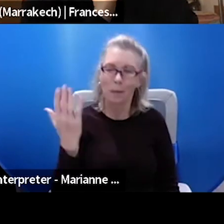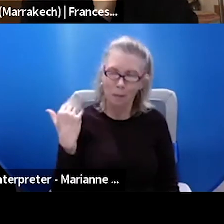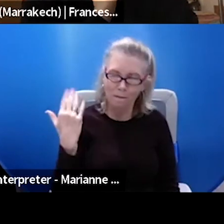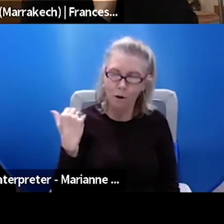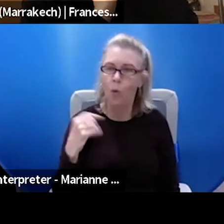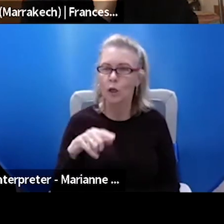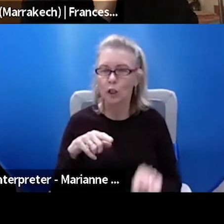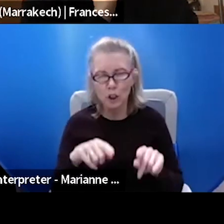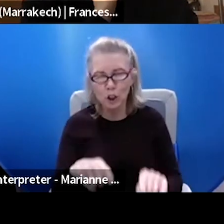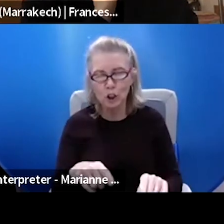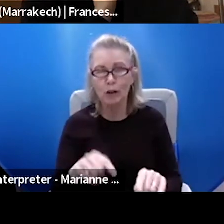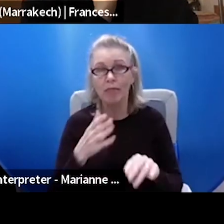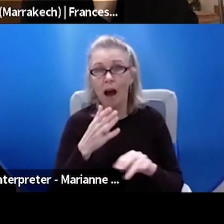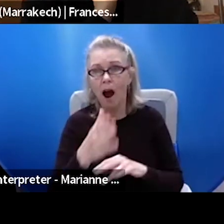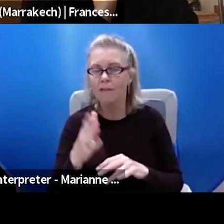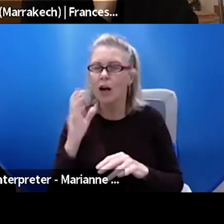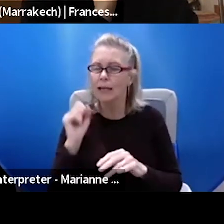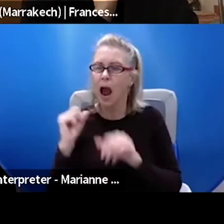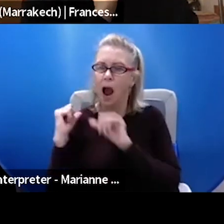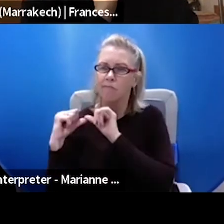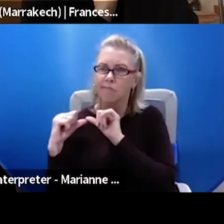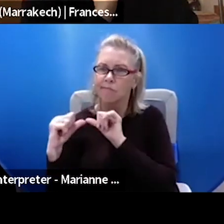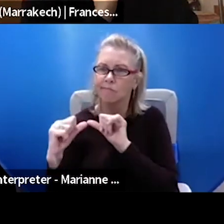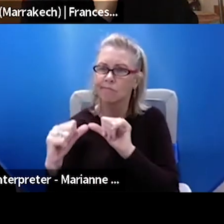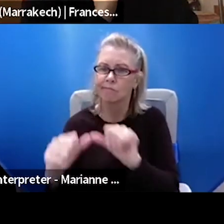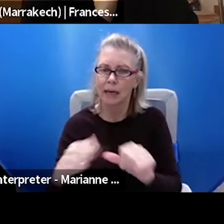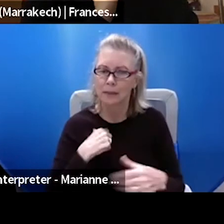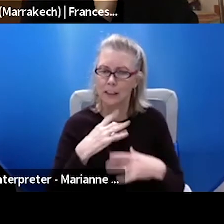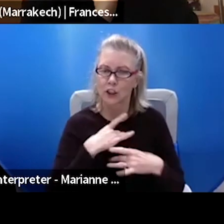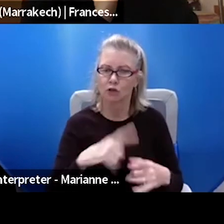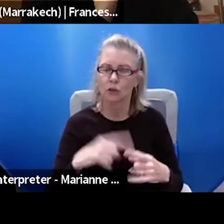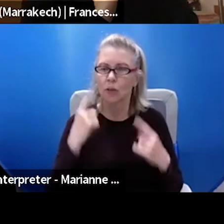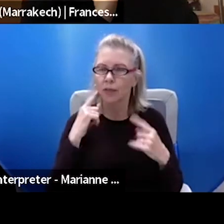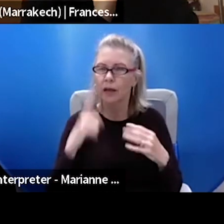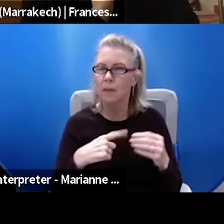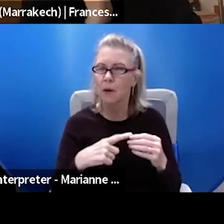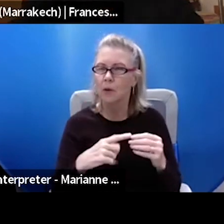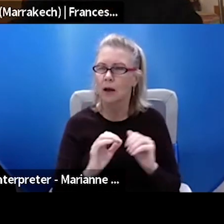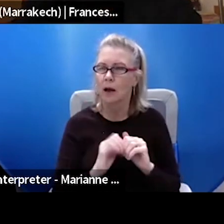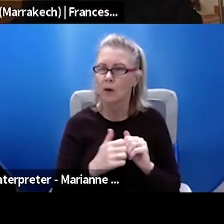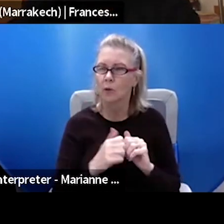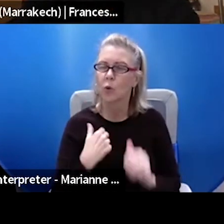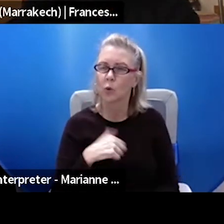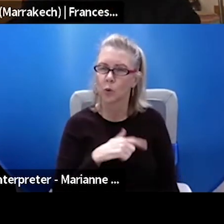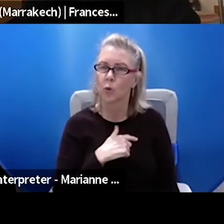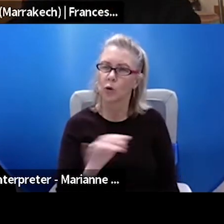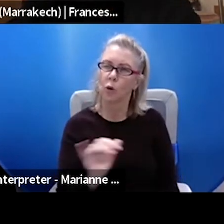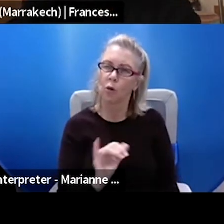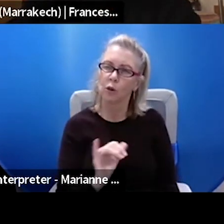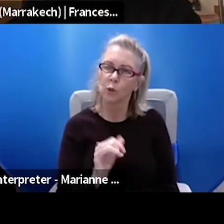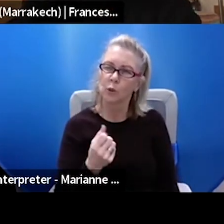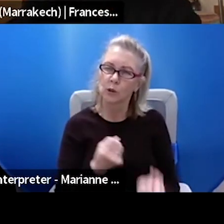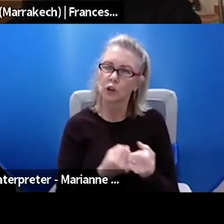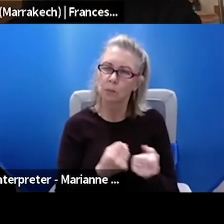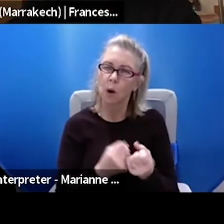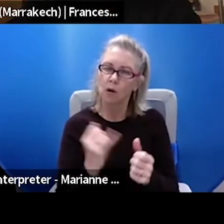with the Rijksacademy. We stay in touch with all our alumni, and I'm kind of interested to think about, how do we also support artists